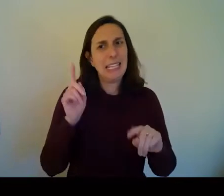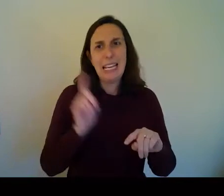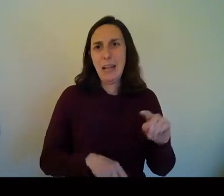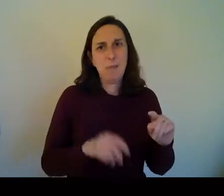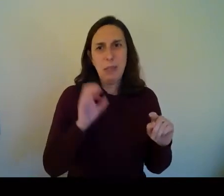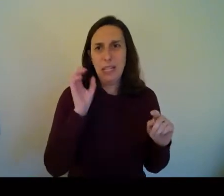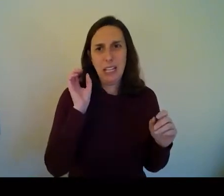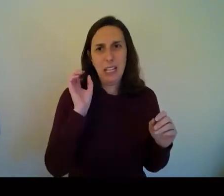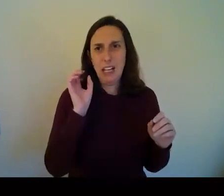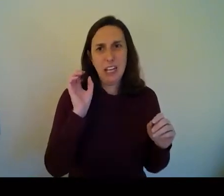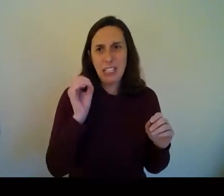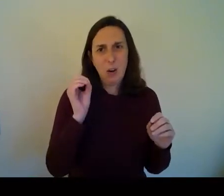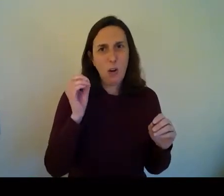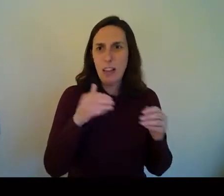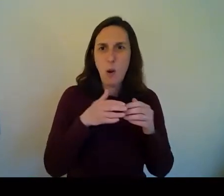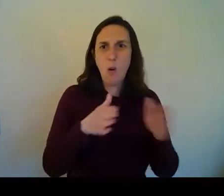to be greater than 0.